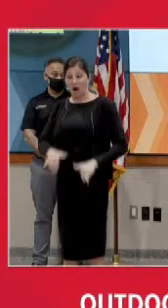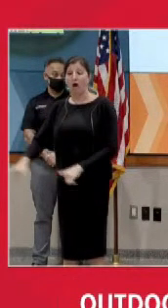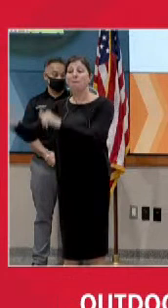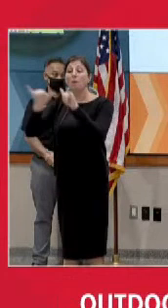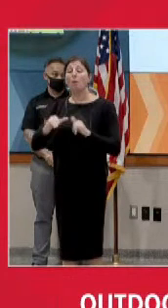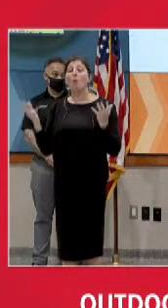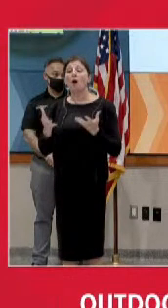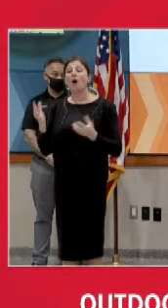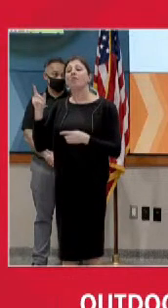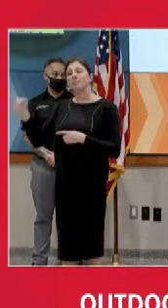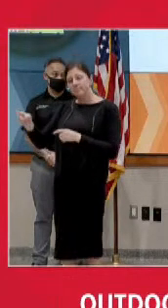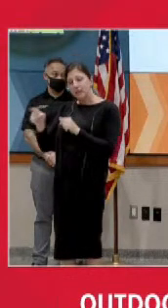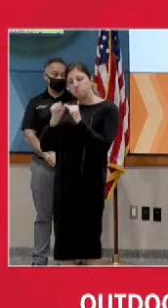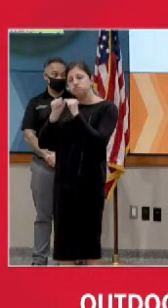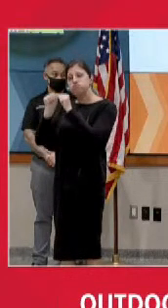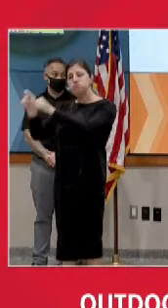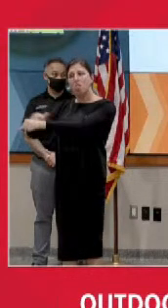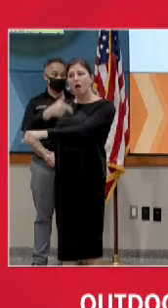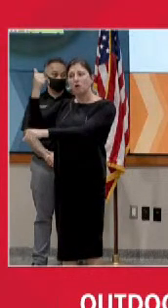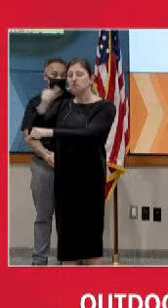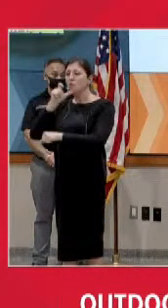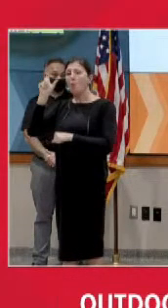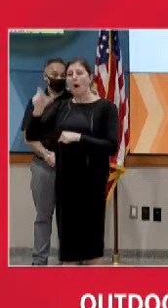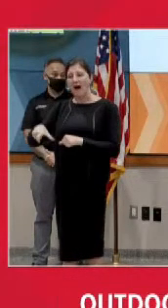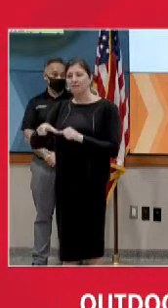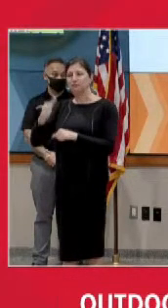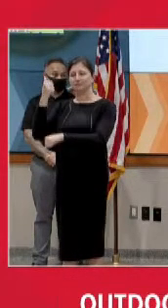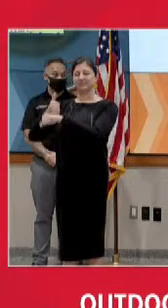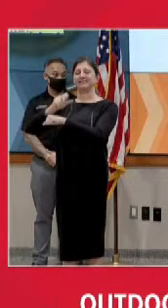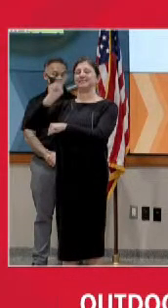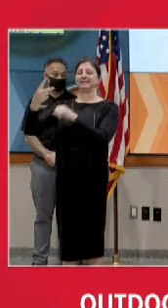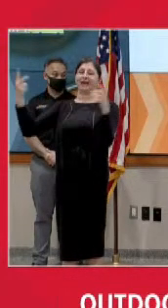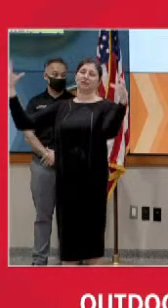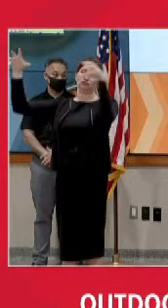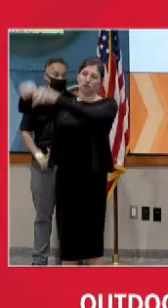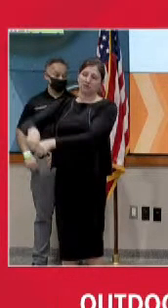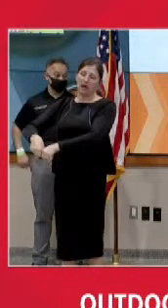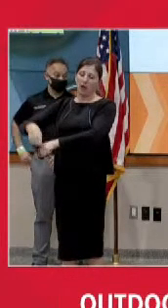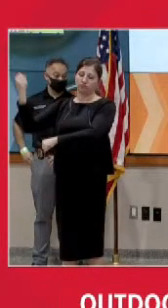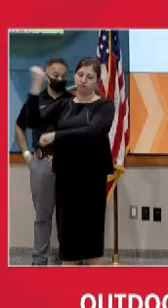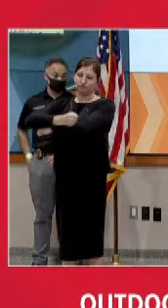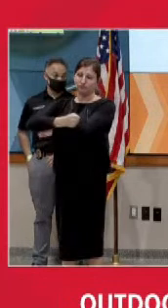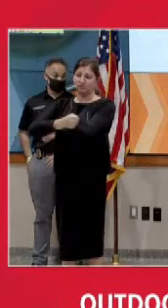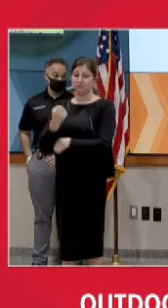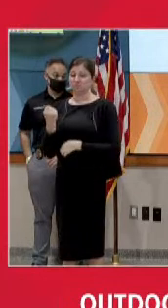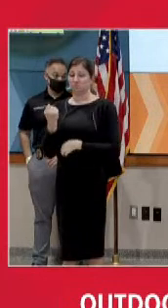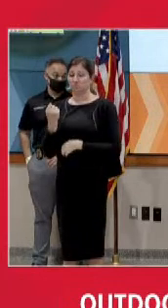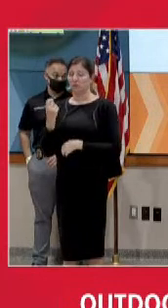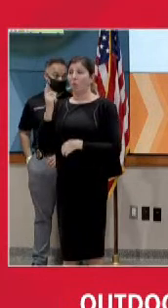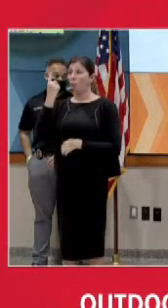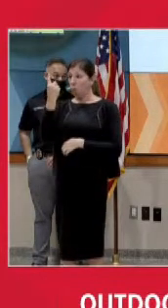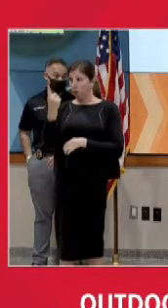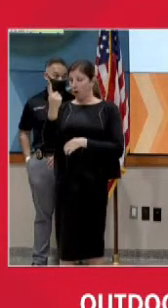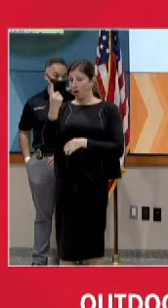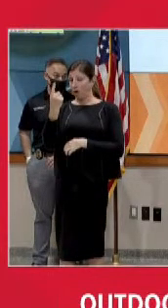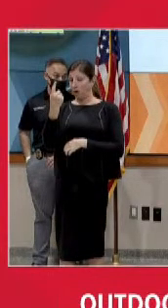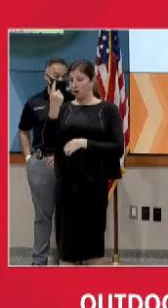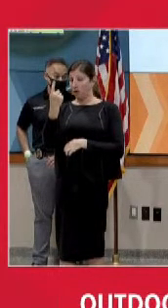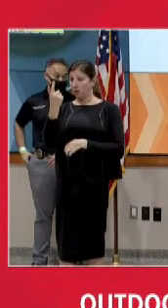worked for longer, but they're not having to issue a second shutdown. Now we're going to have two stay home, of course, one order.